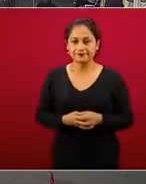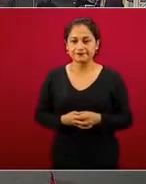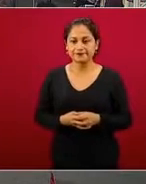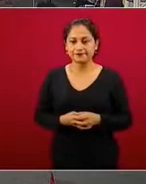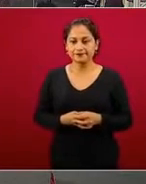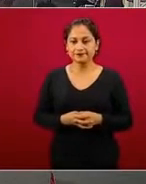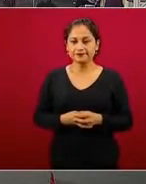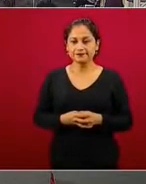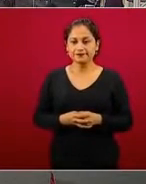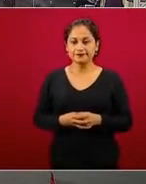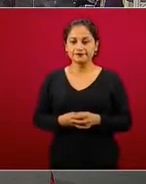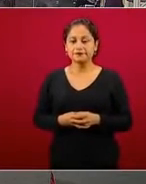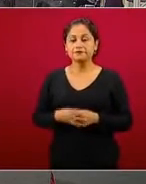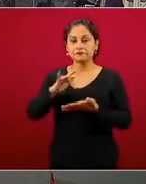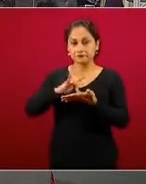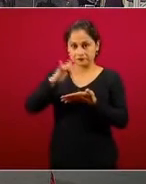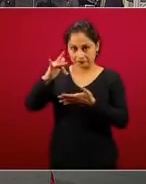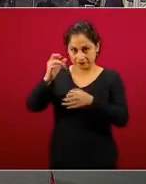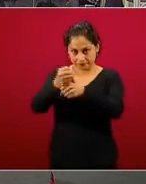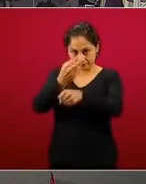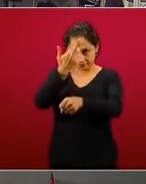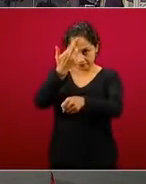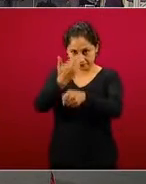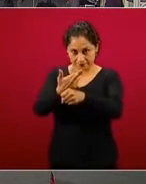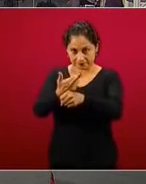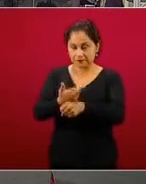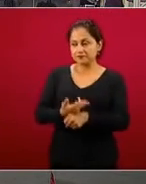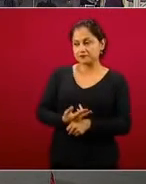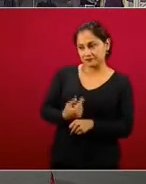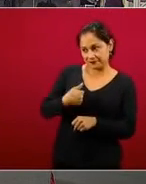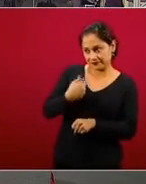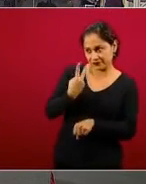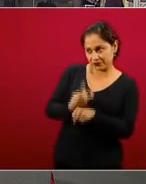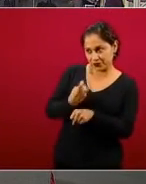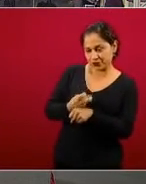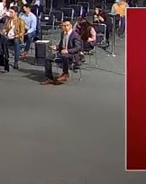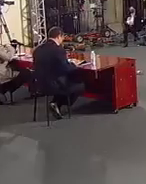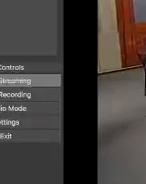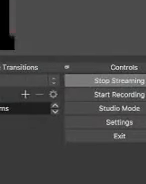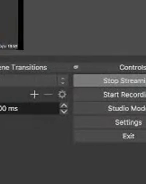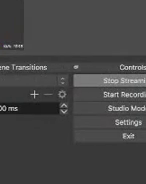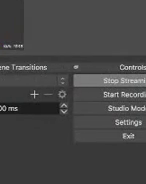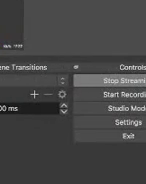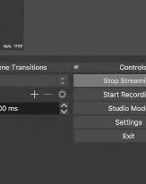Muchas gracias, Secretary. Thank you very much, Deputy Secretary.